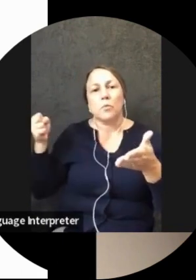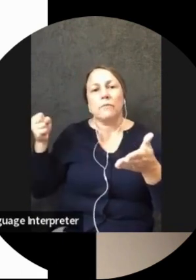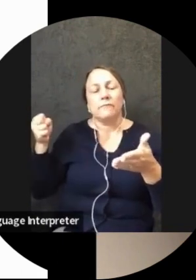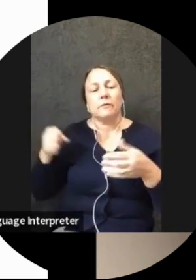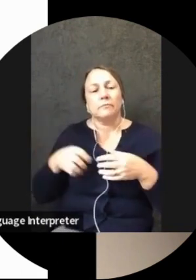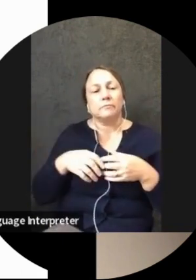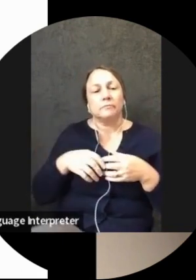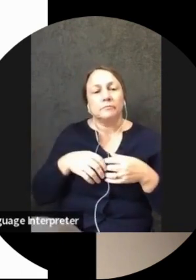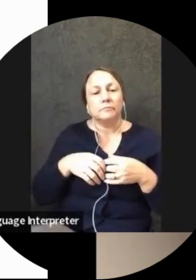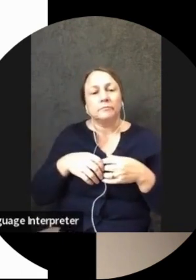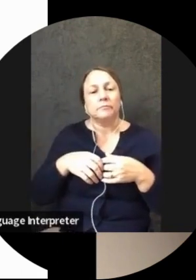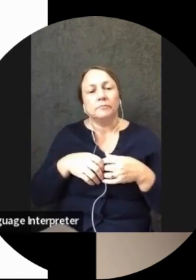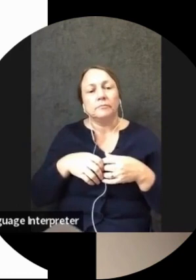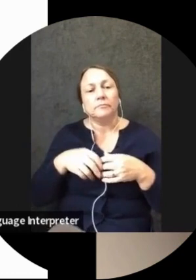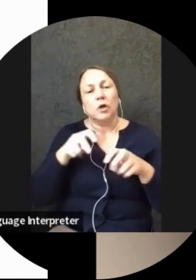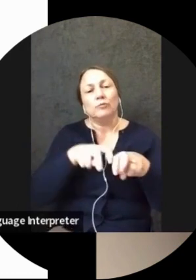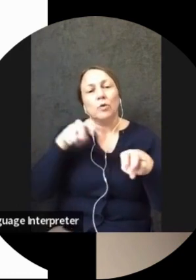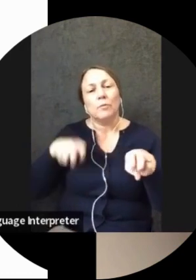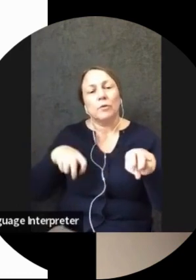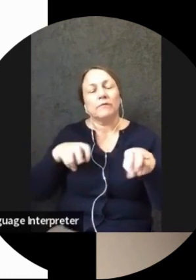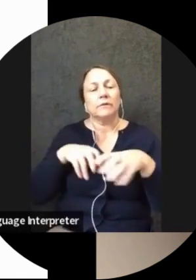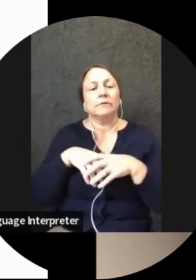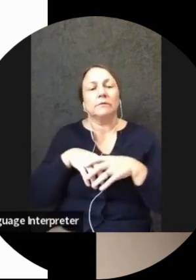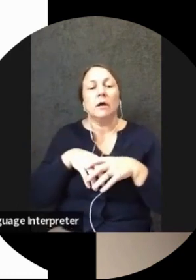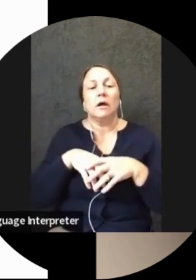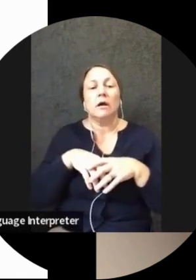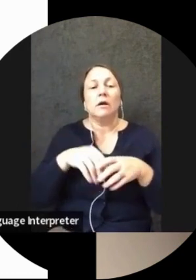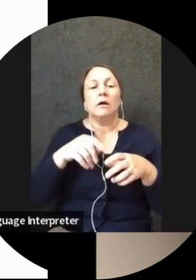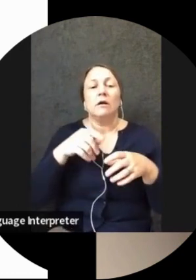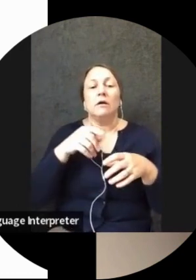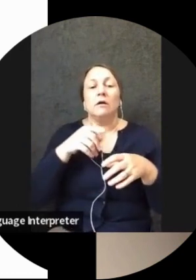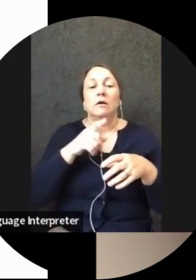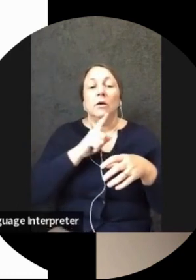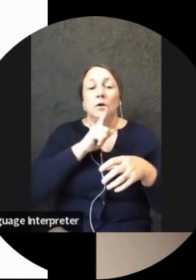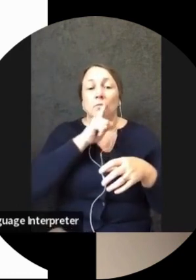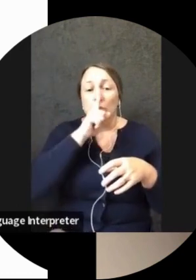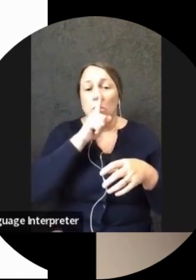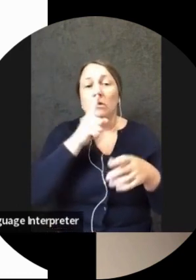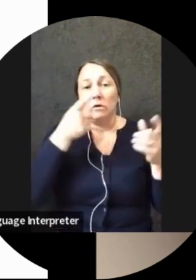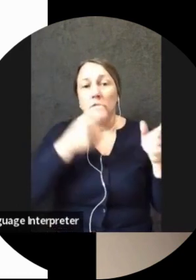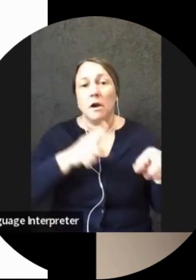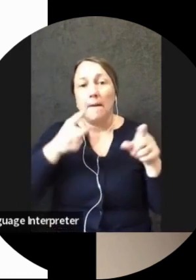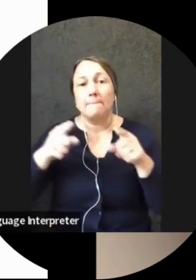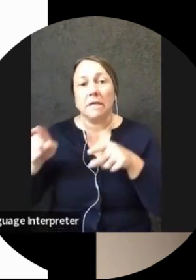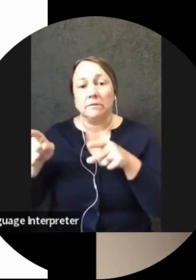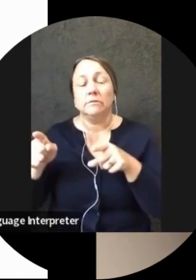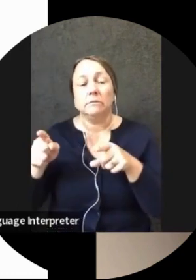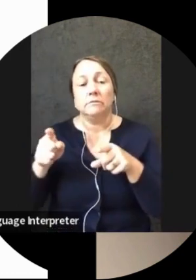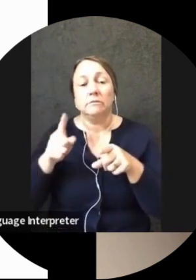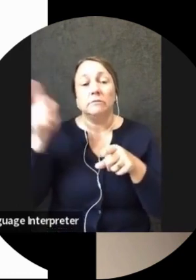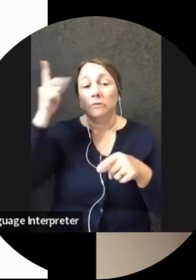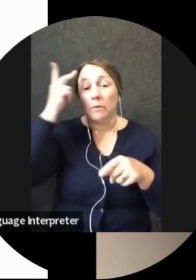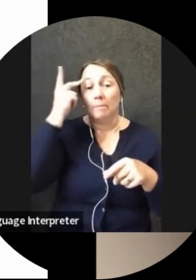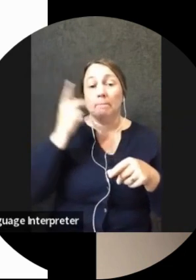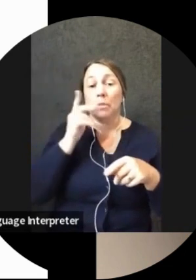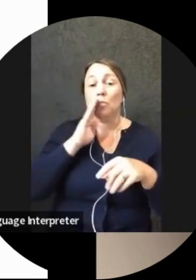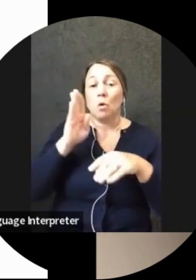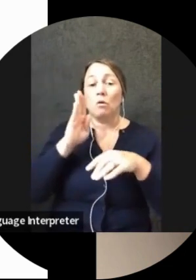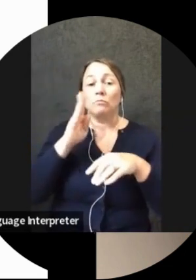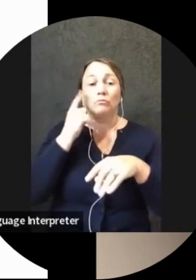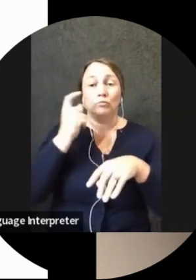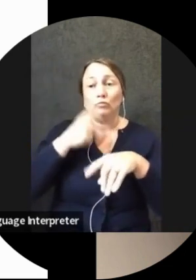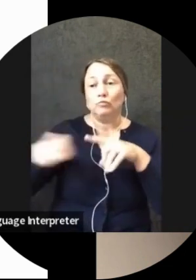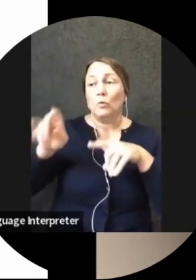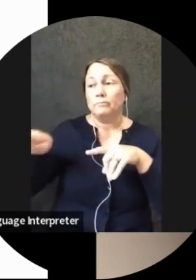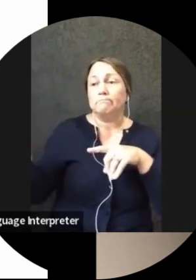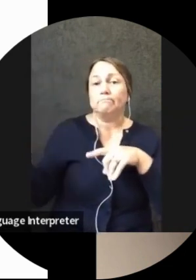Also, and this happens fairly frequently, a parent will be called from the school to pick their